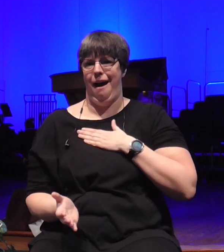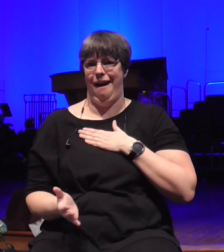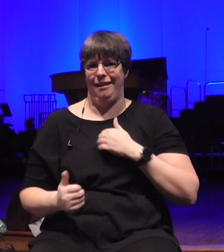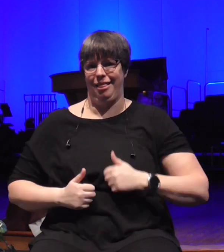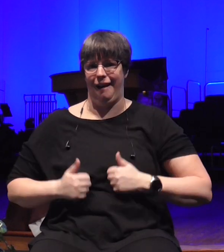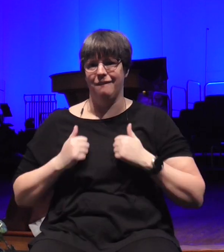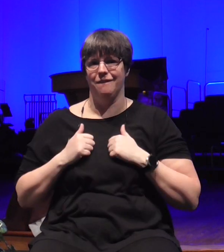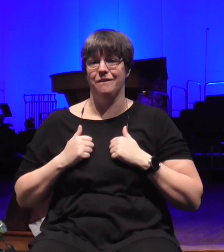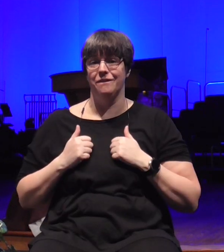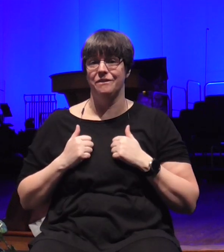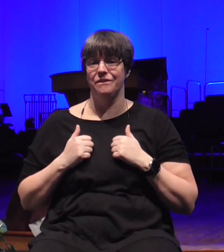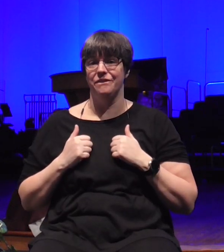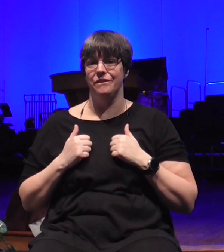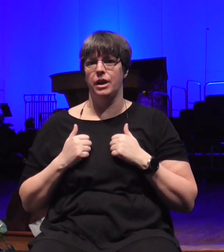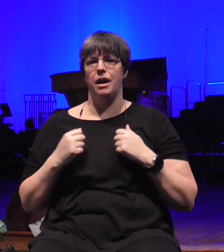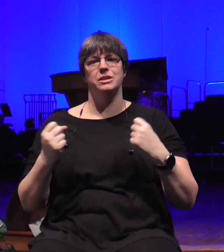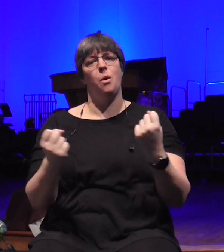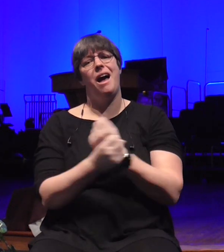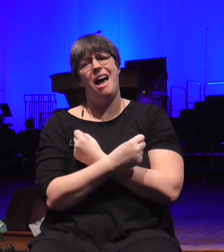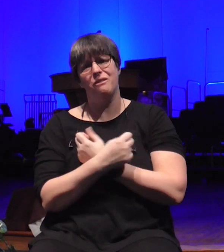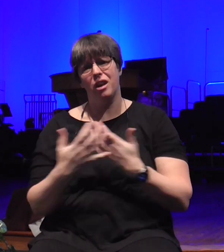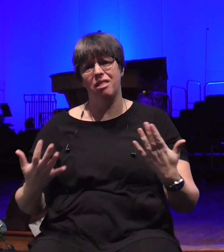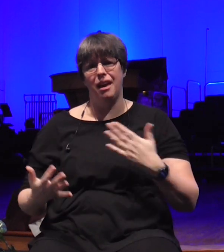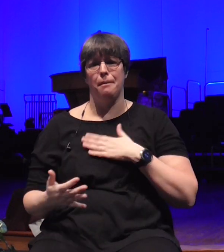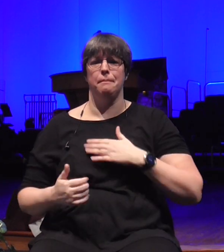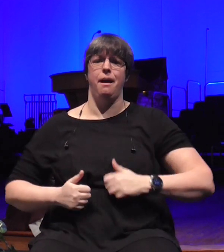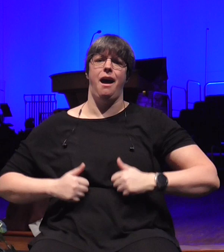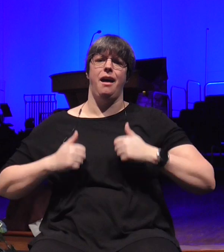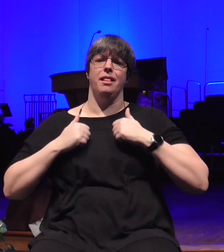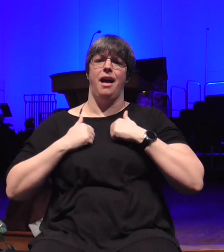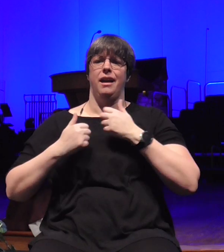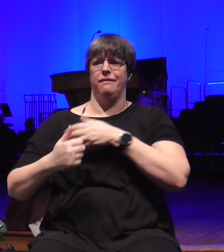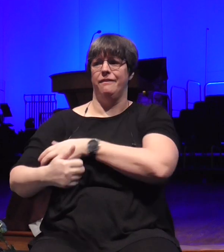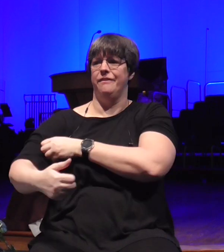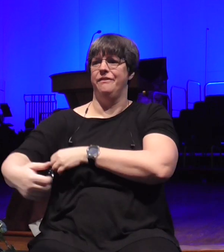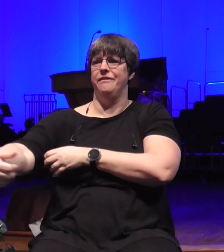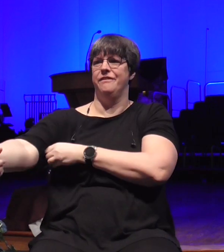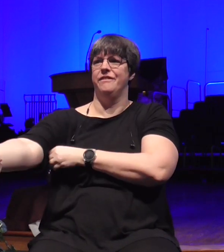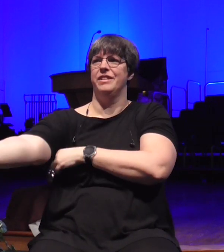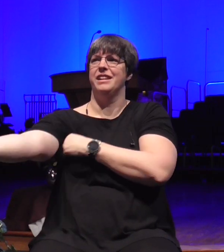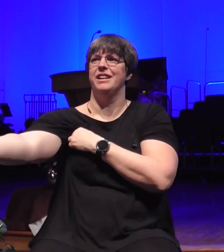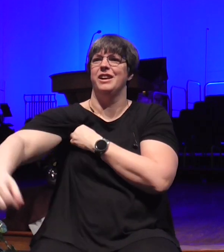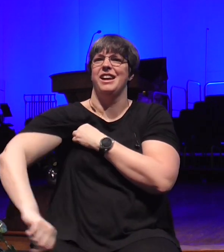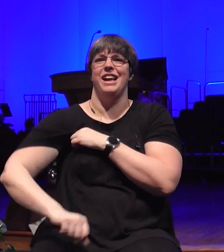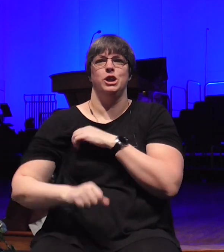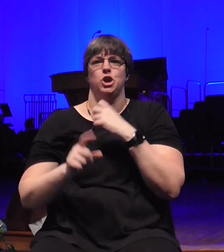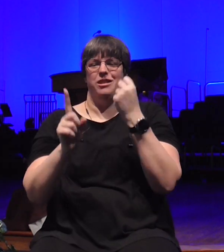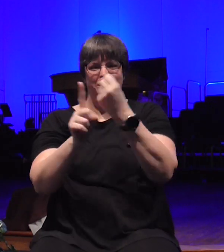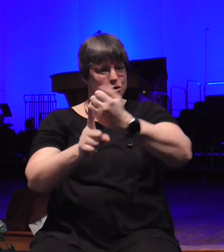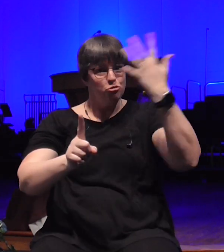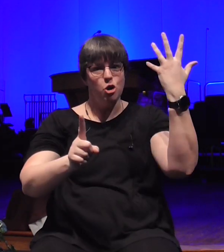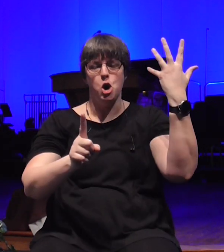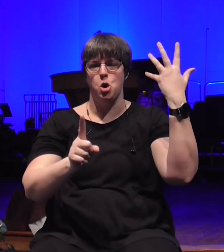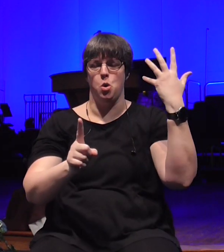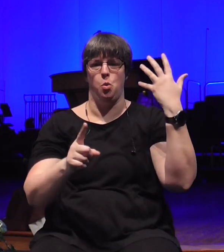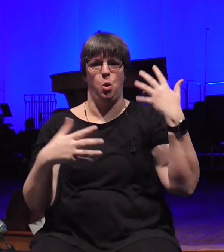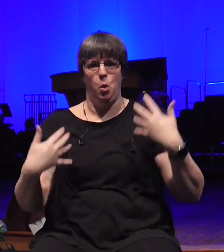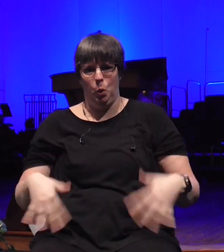on. That everything in my life began to blossom. My ministry blossomed, and I wouldn't have experienced anything like I